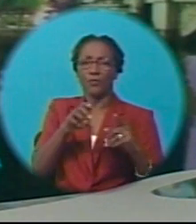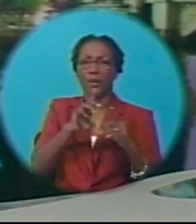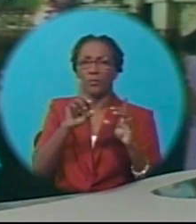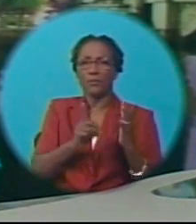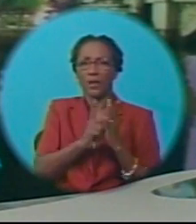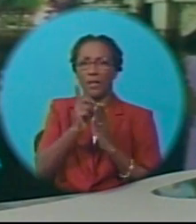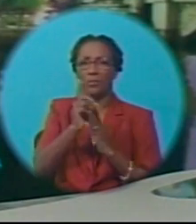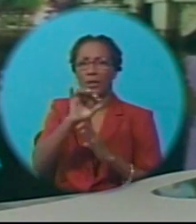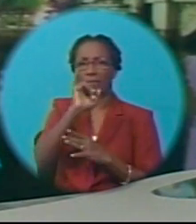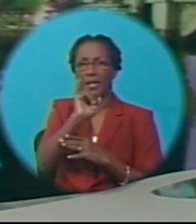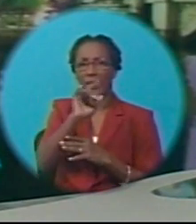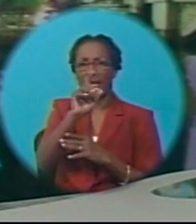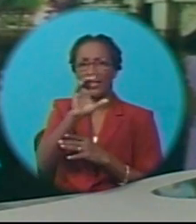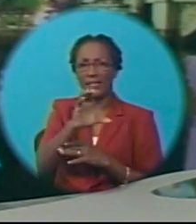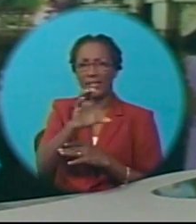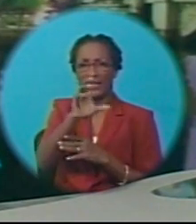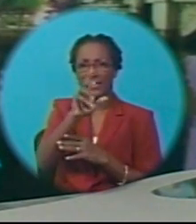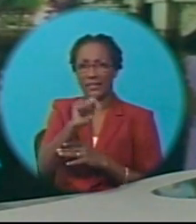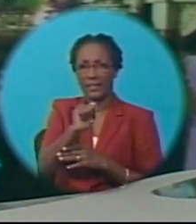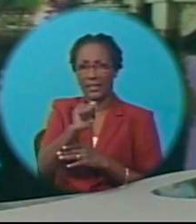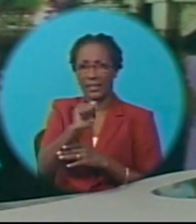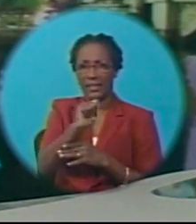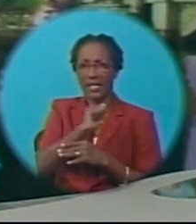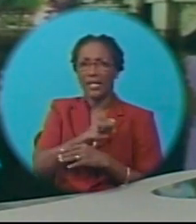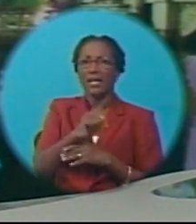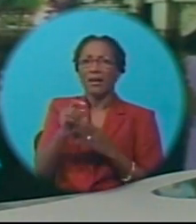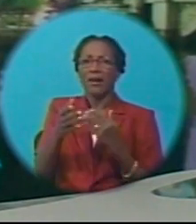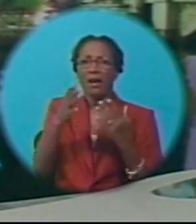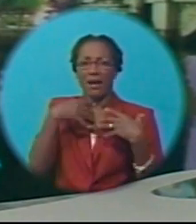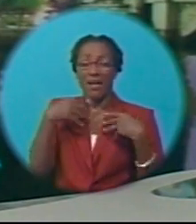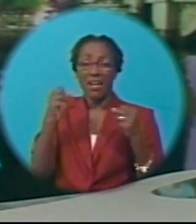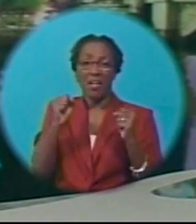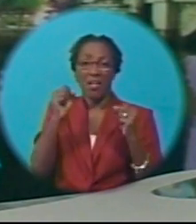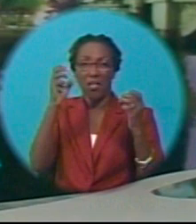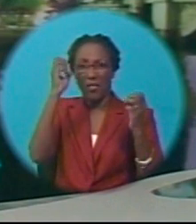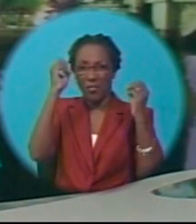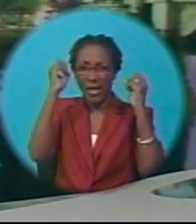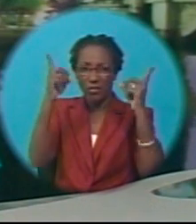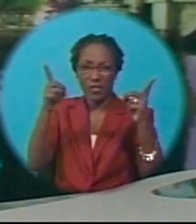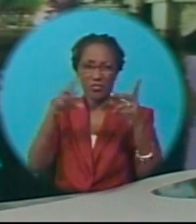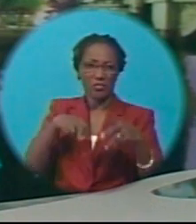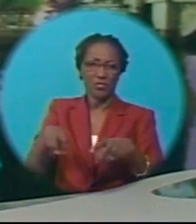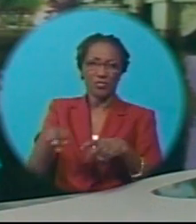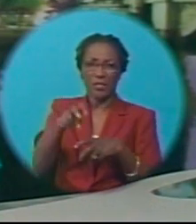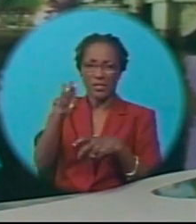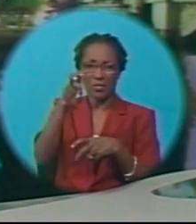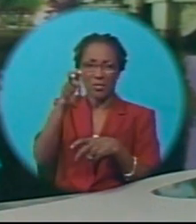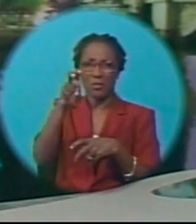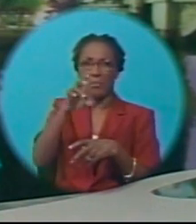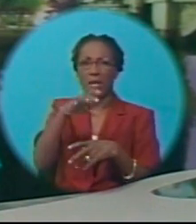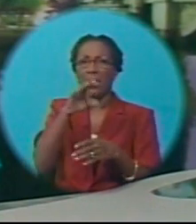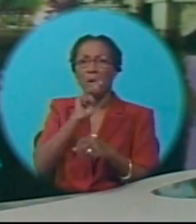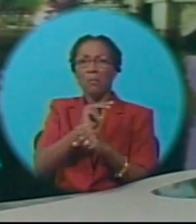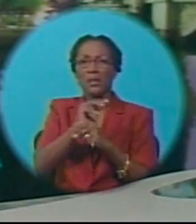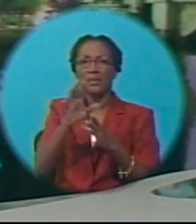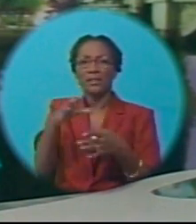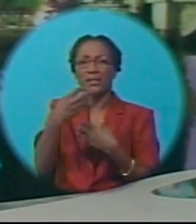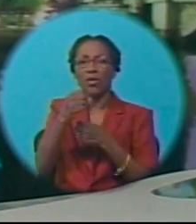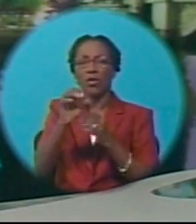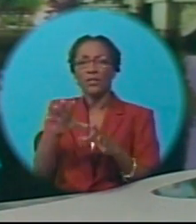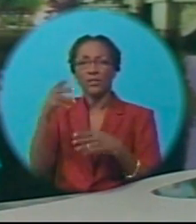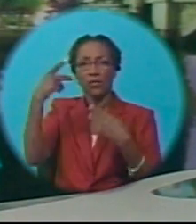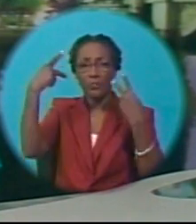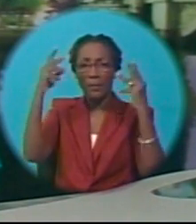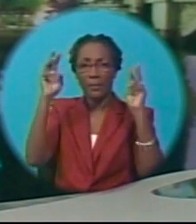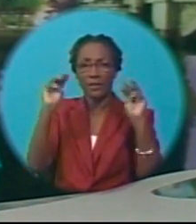communication technology, or ICT. From areas such as health and education to tourism, Minister in the Office of the Prime Minister